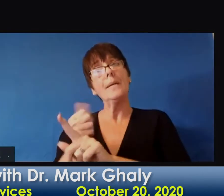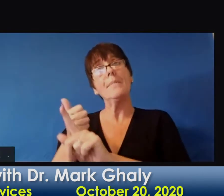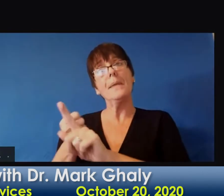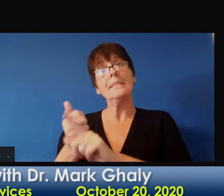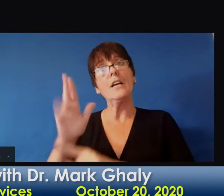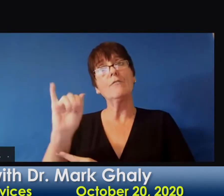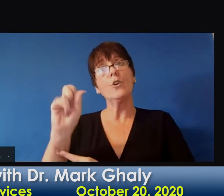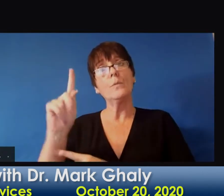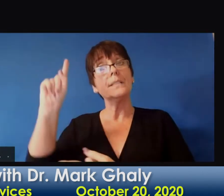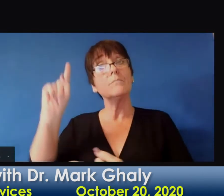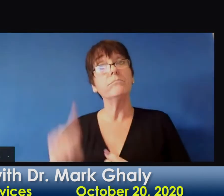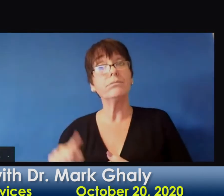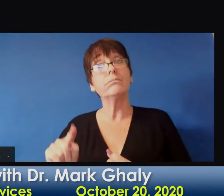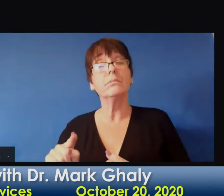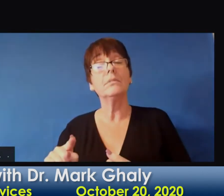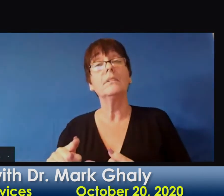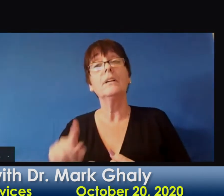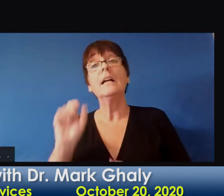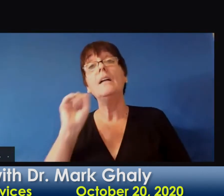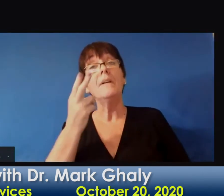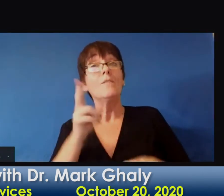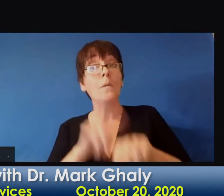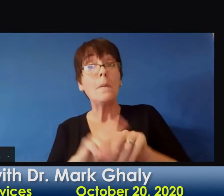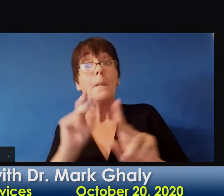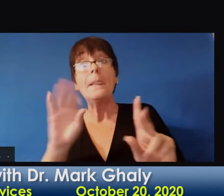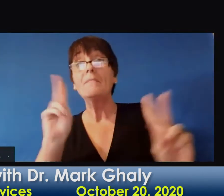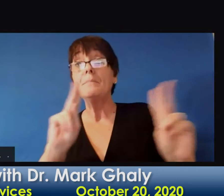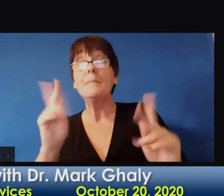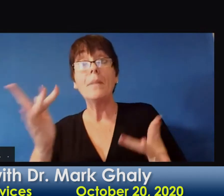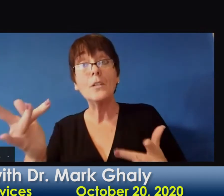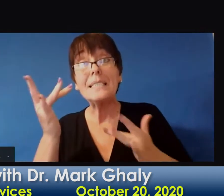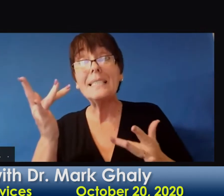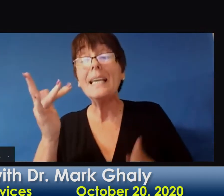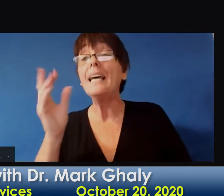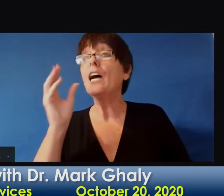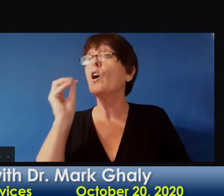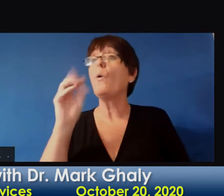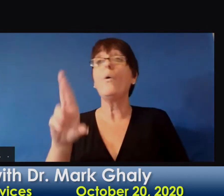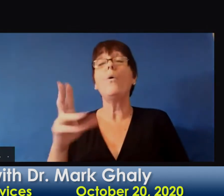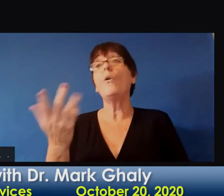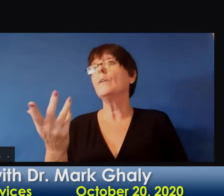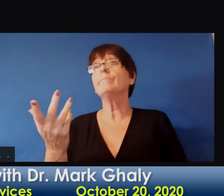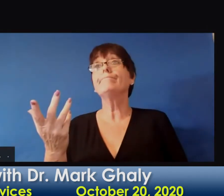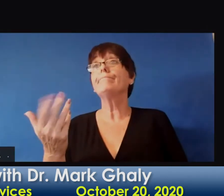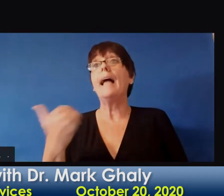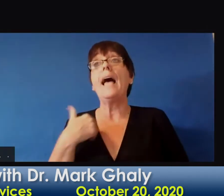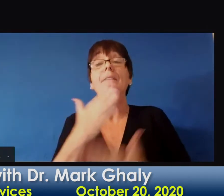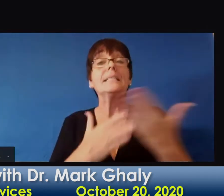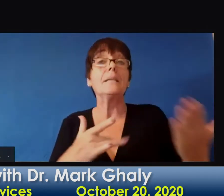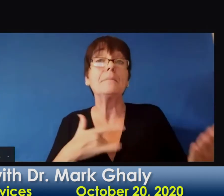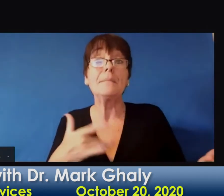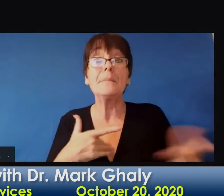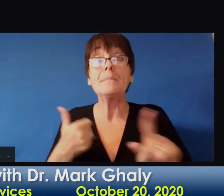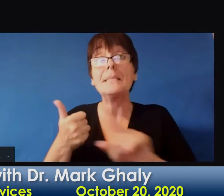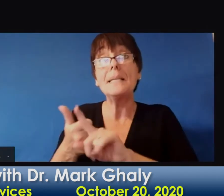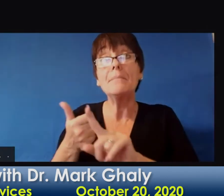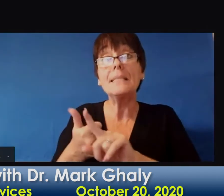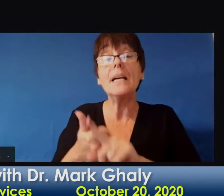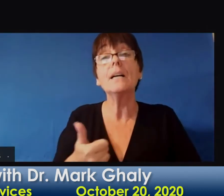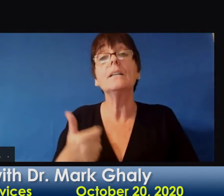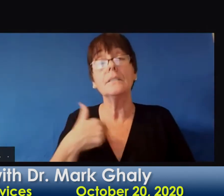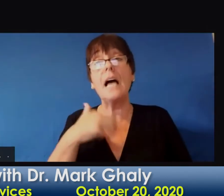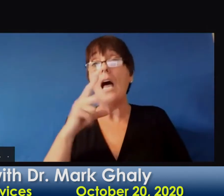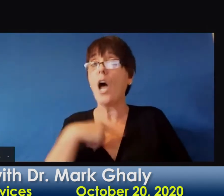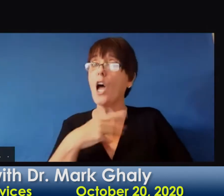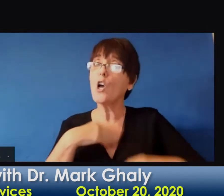being infected down. Of course, if people are sick or having symptoms themselves, I would